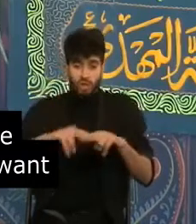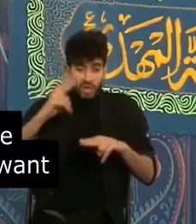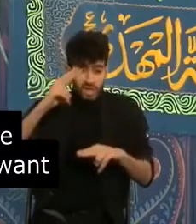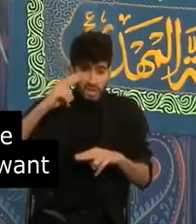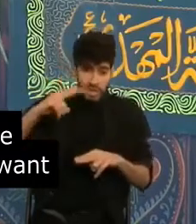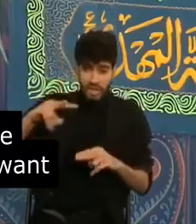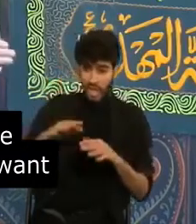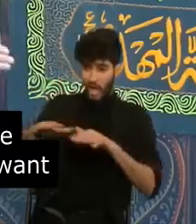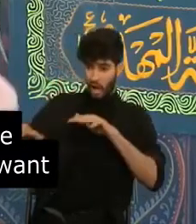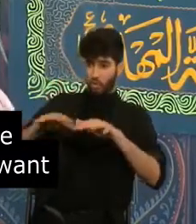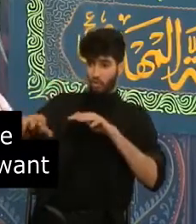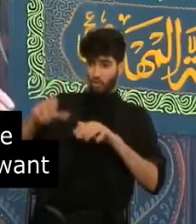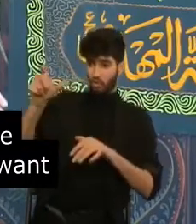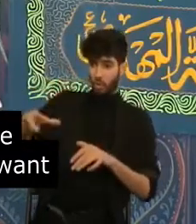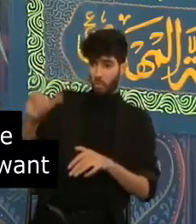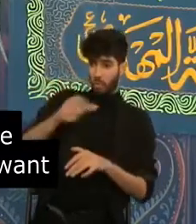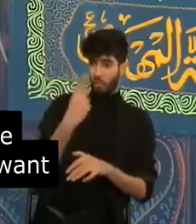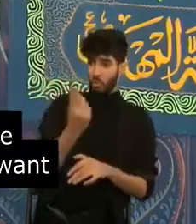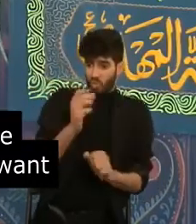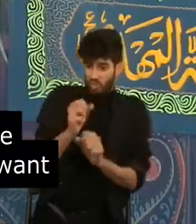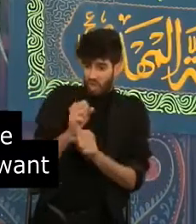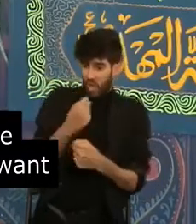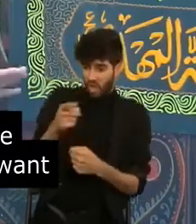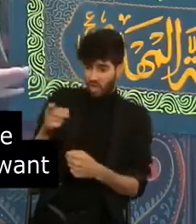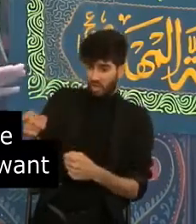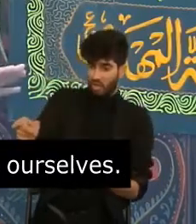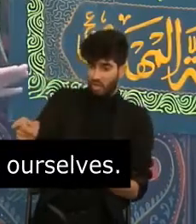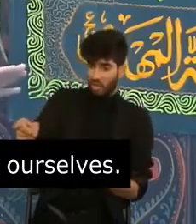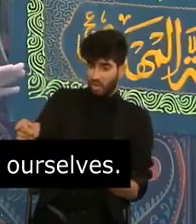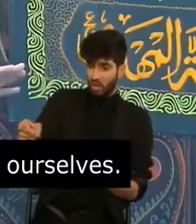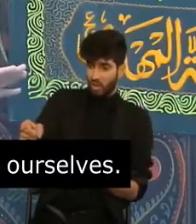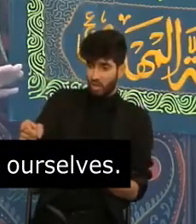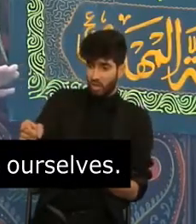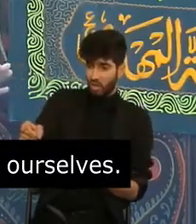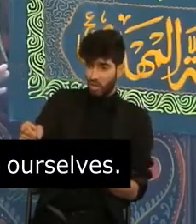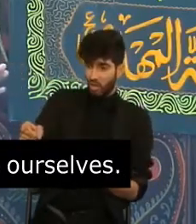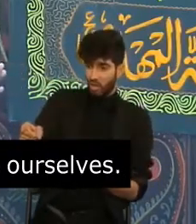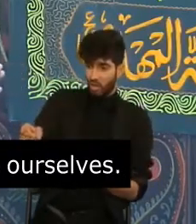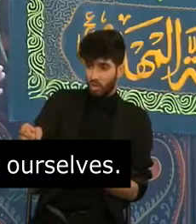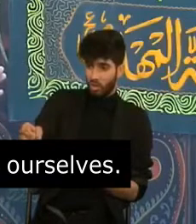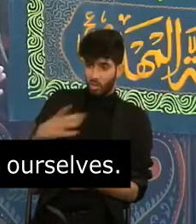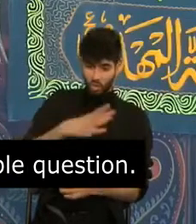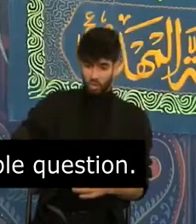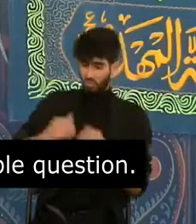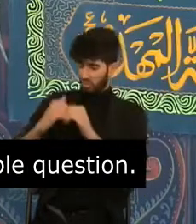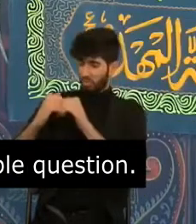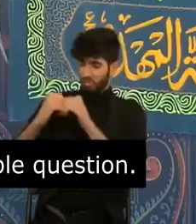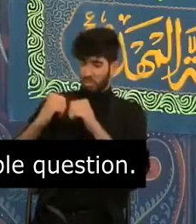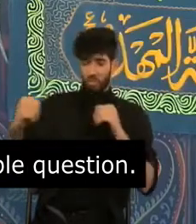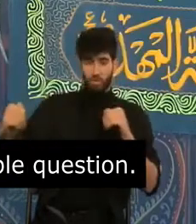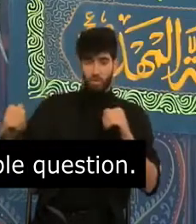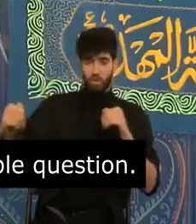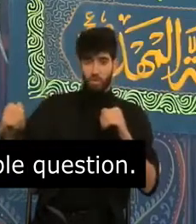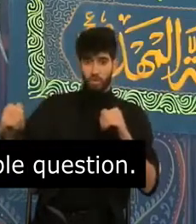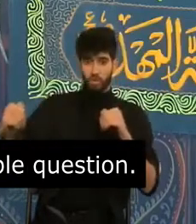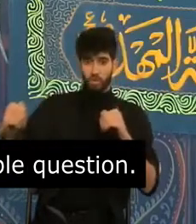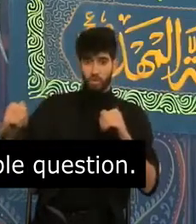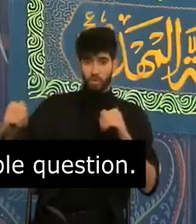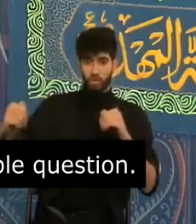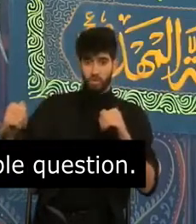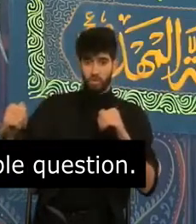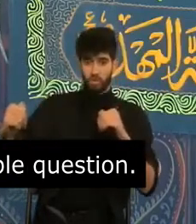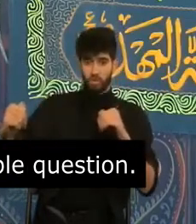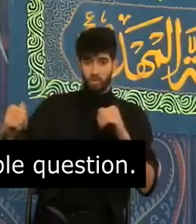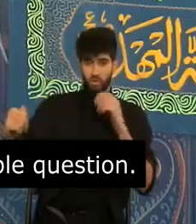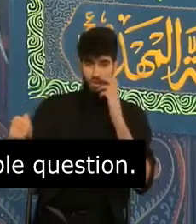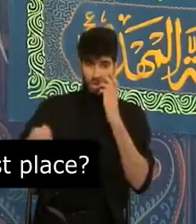actions of those whom we hate, we would want nothing to do with those actions ourselves. Otherwise, I